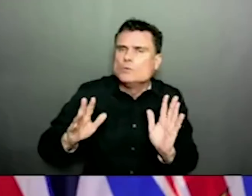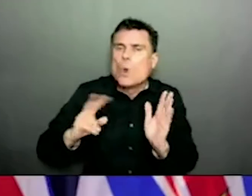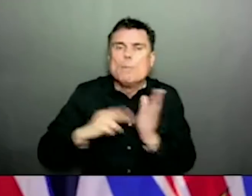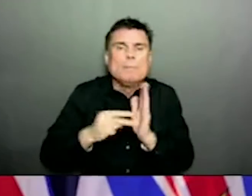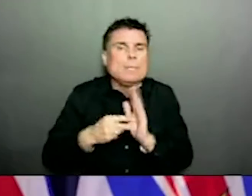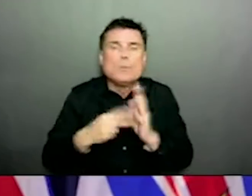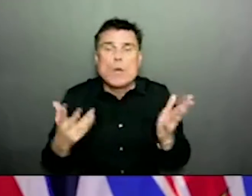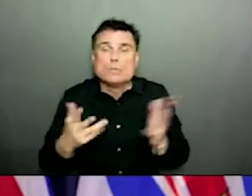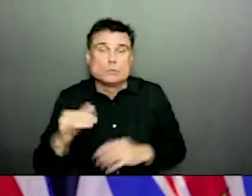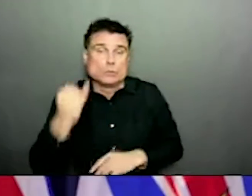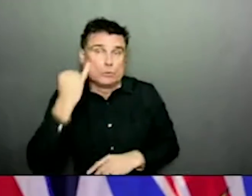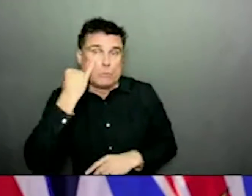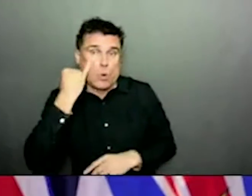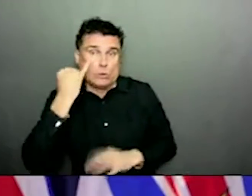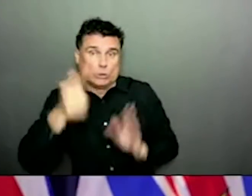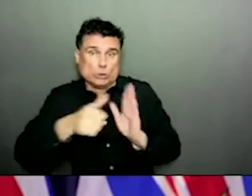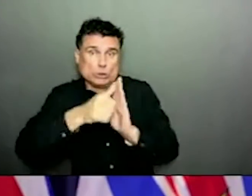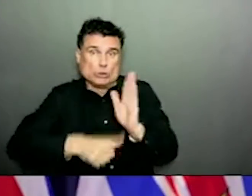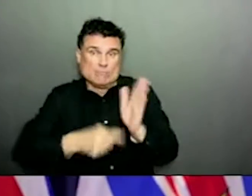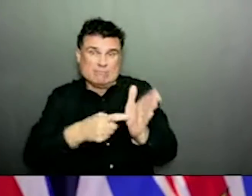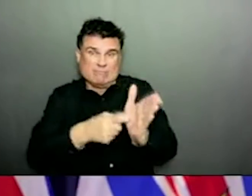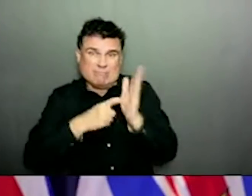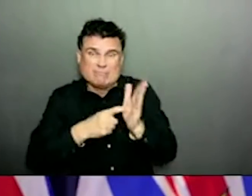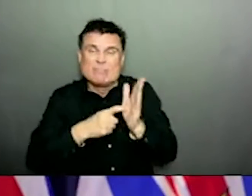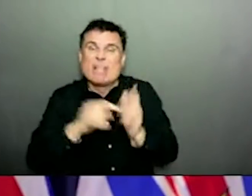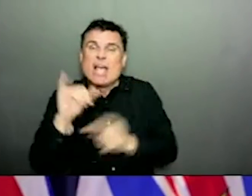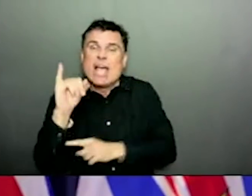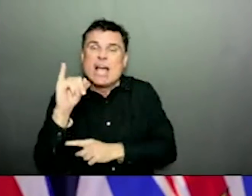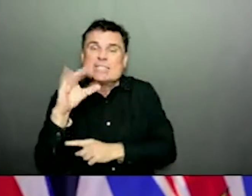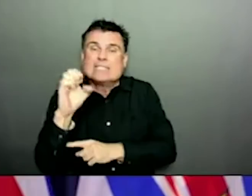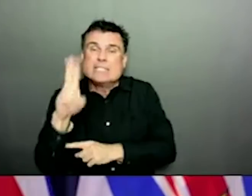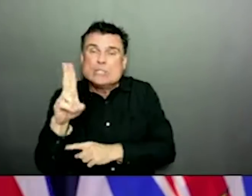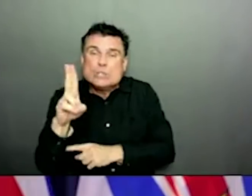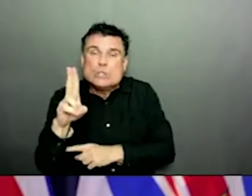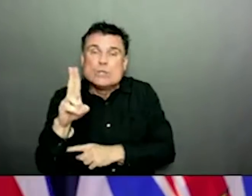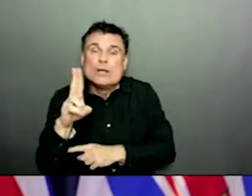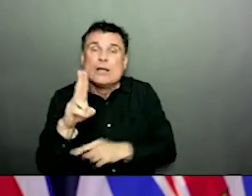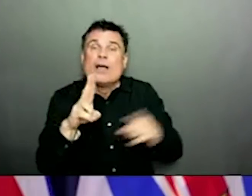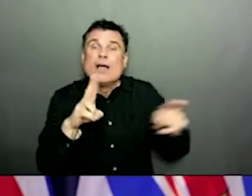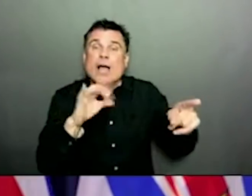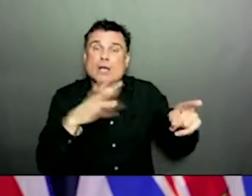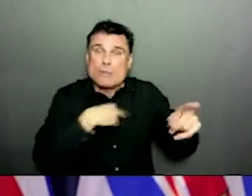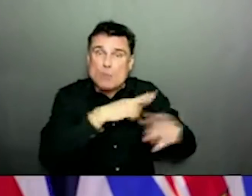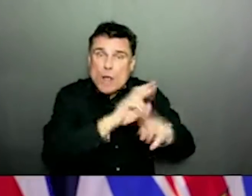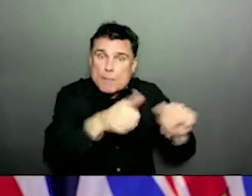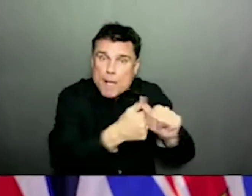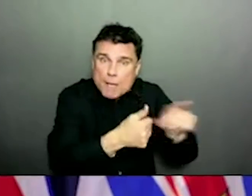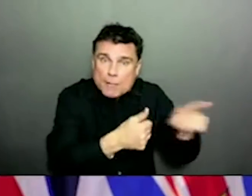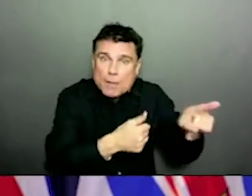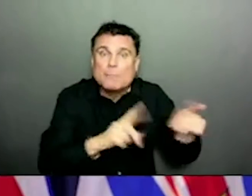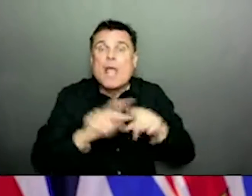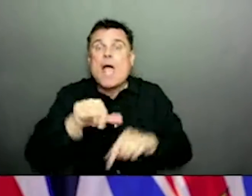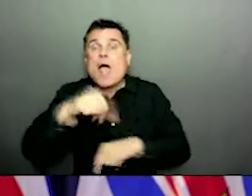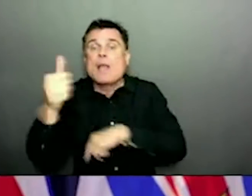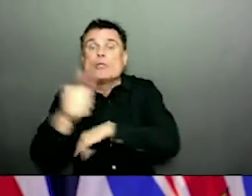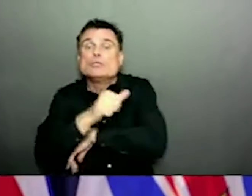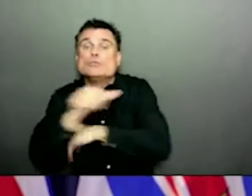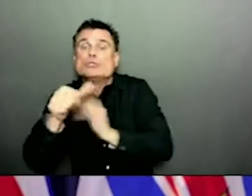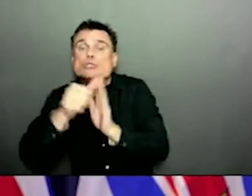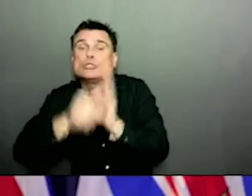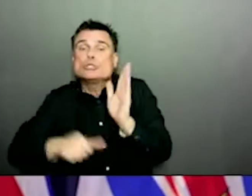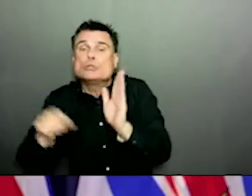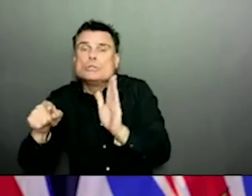ICU backup, we would be able to limit those numbers if necessary. So we have